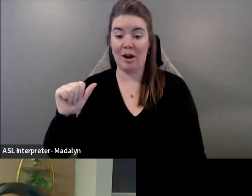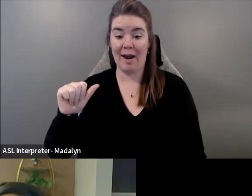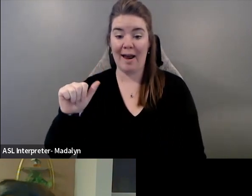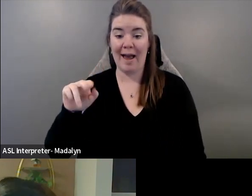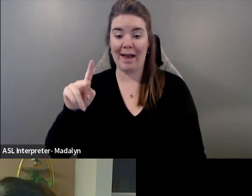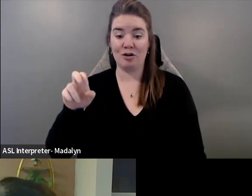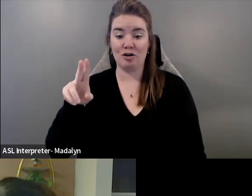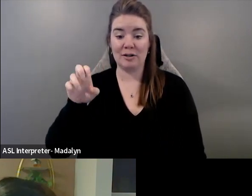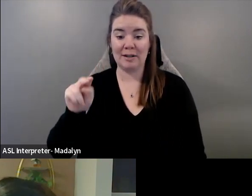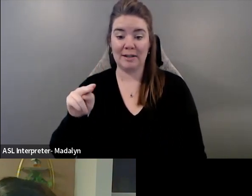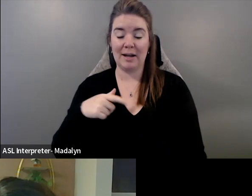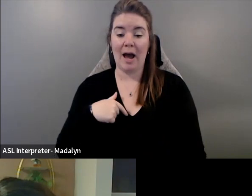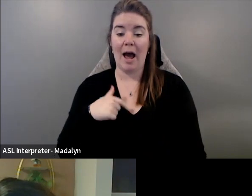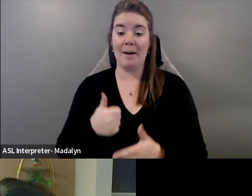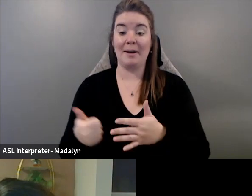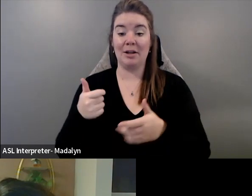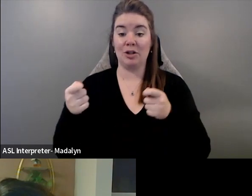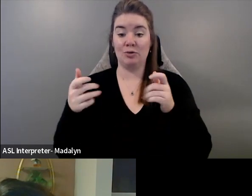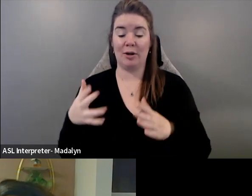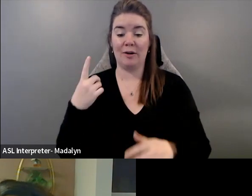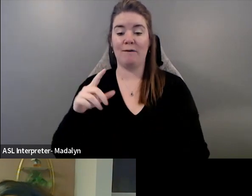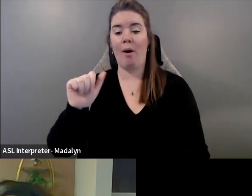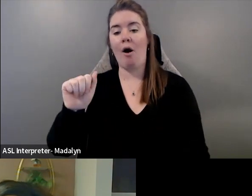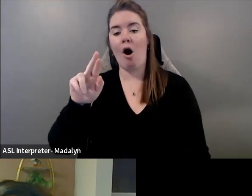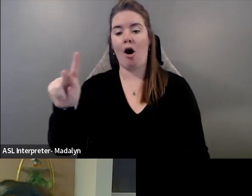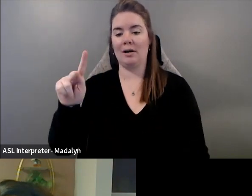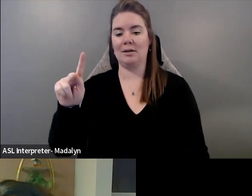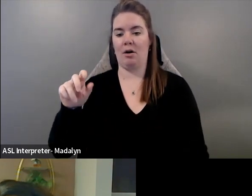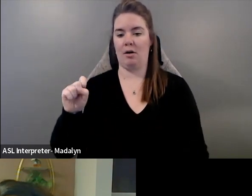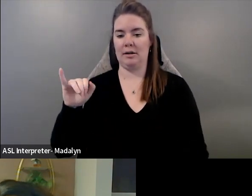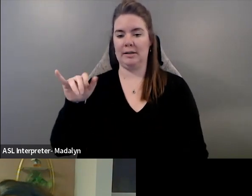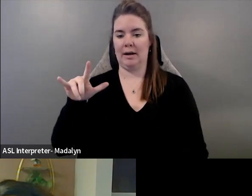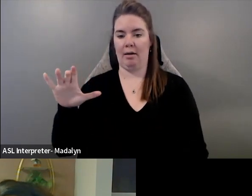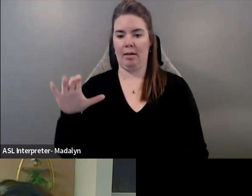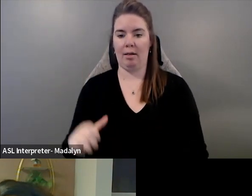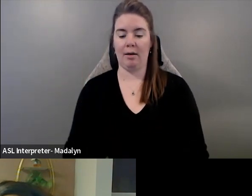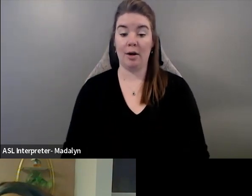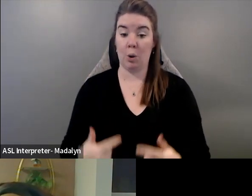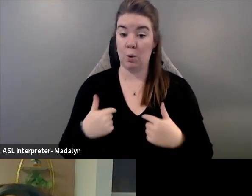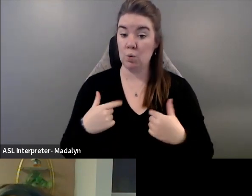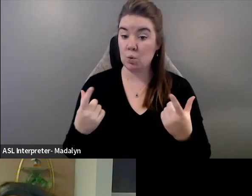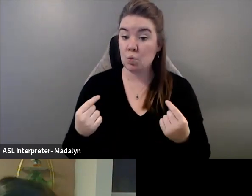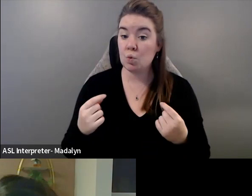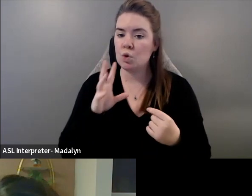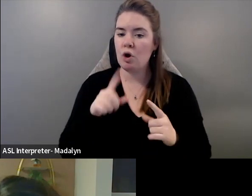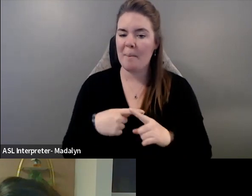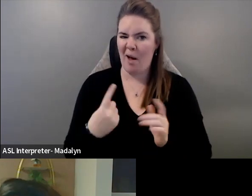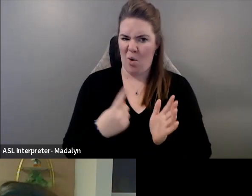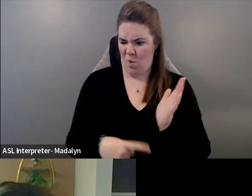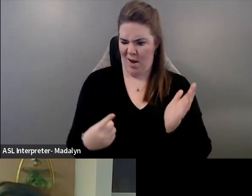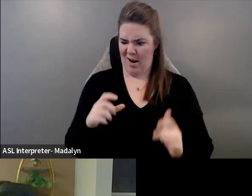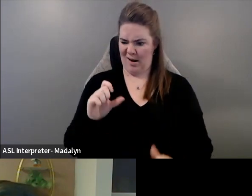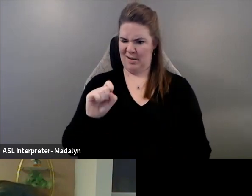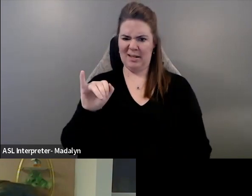Director for the Arkansas SILC. So today I'm going to talk a little bit about what a SILC is. This is kind